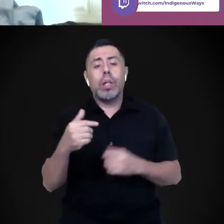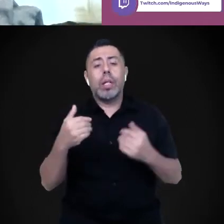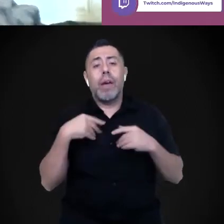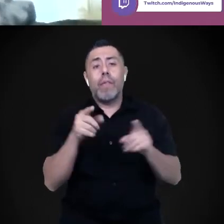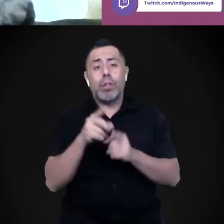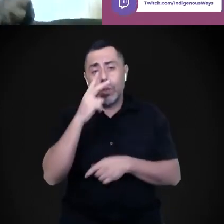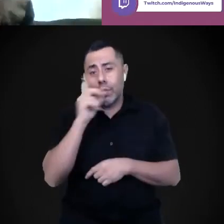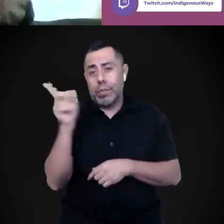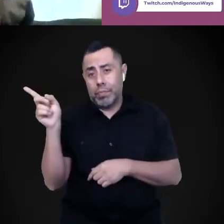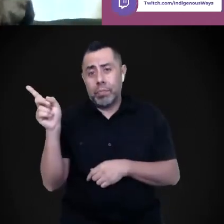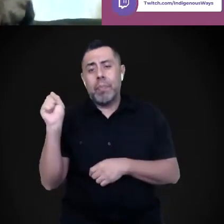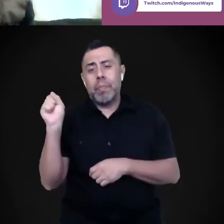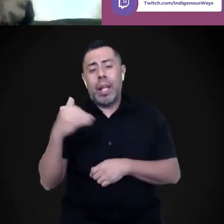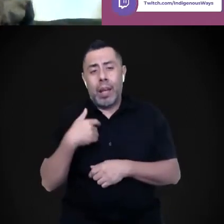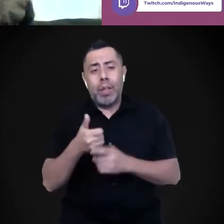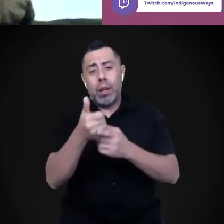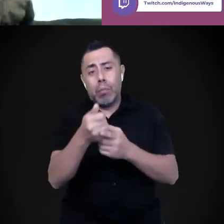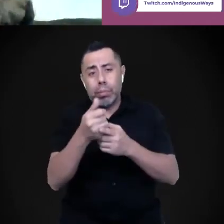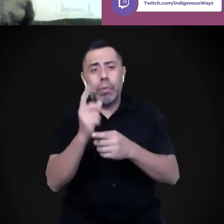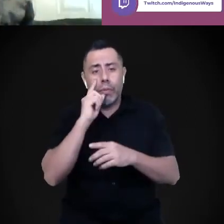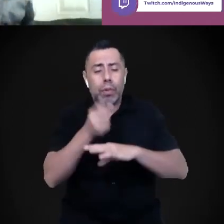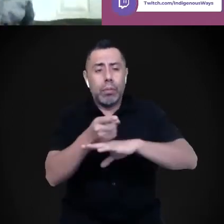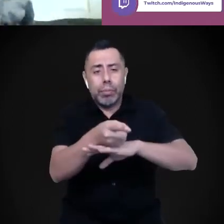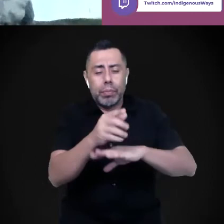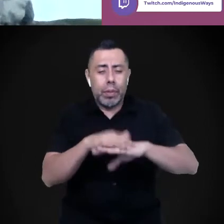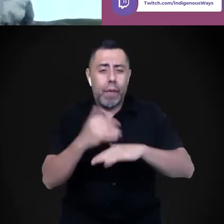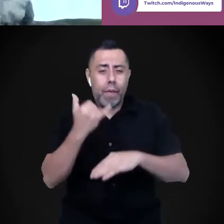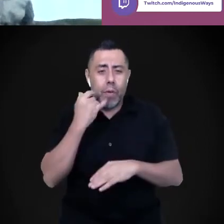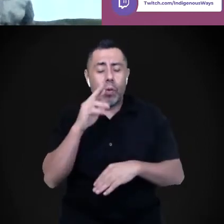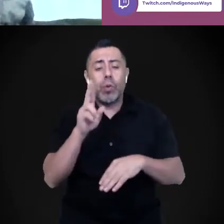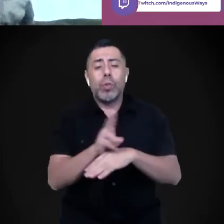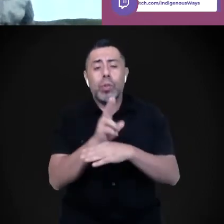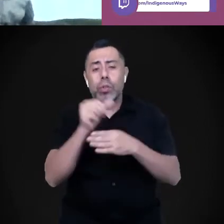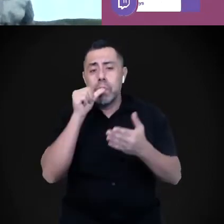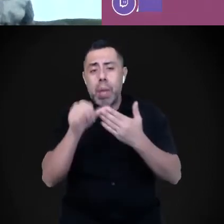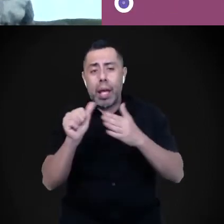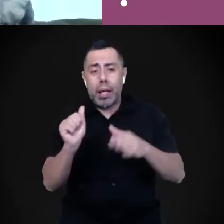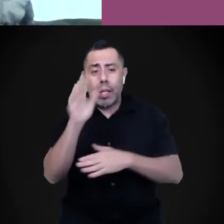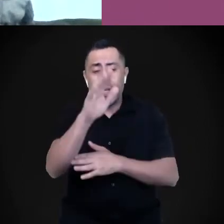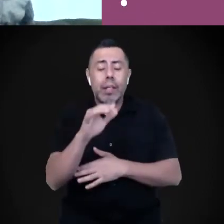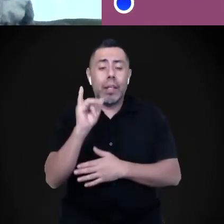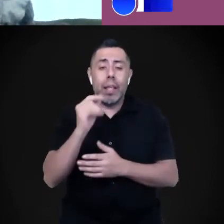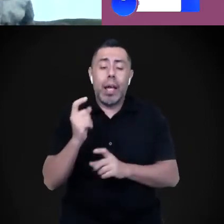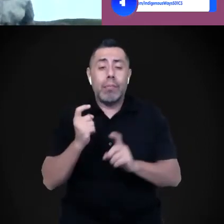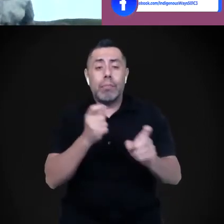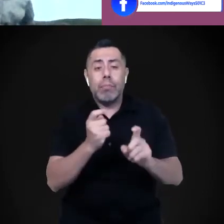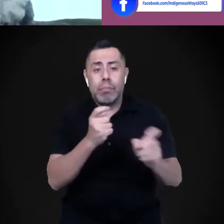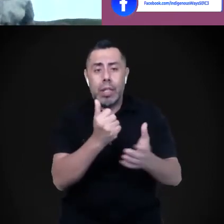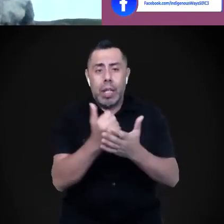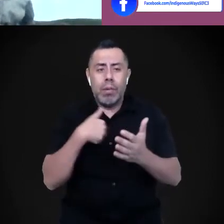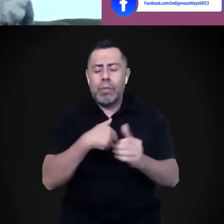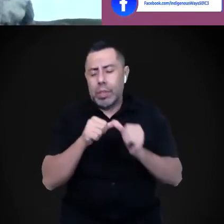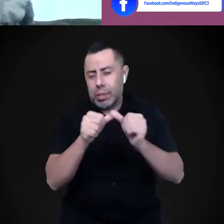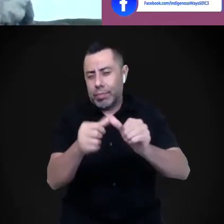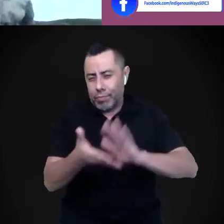mail checks to Indigenous Ways. That helps us keep us on the air with what we're doing. Also to going and doing all